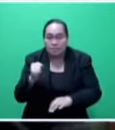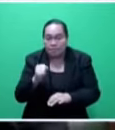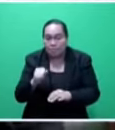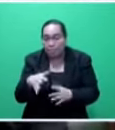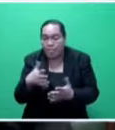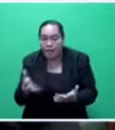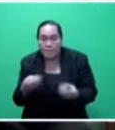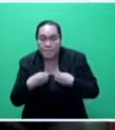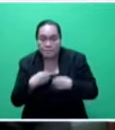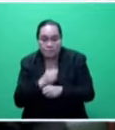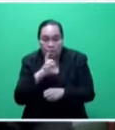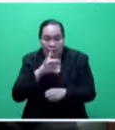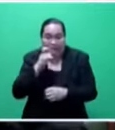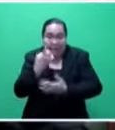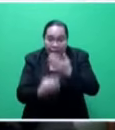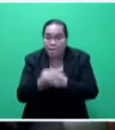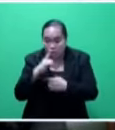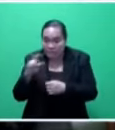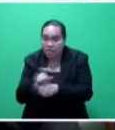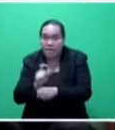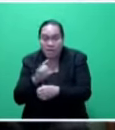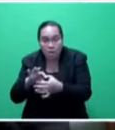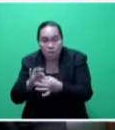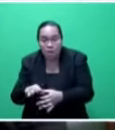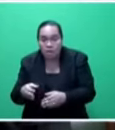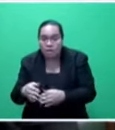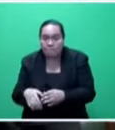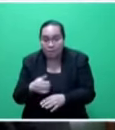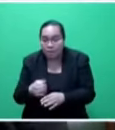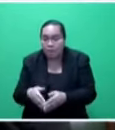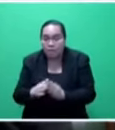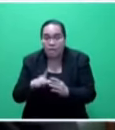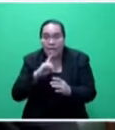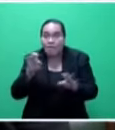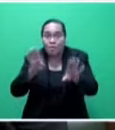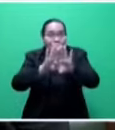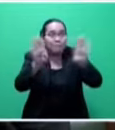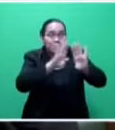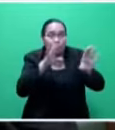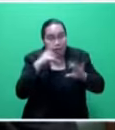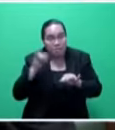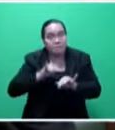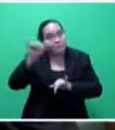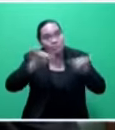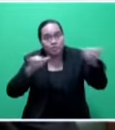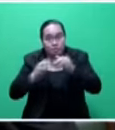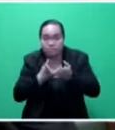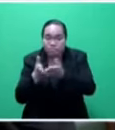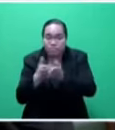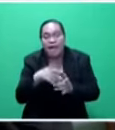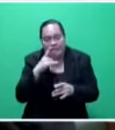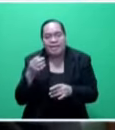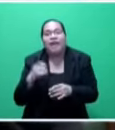to create employment, when global travel starts opening up again, that they will be in a position to take